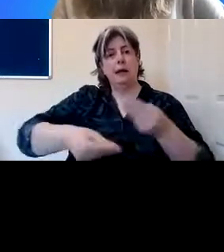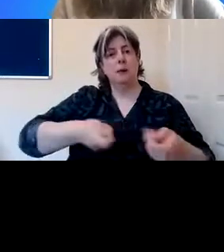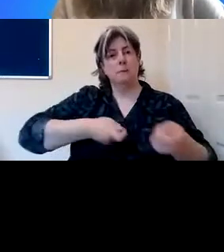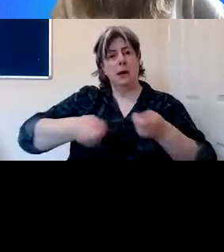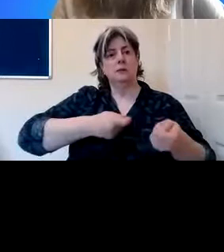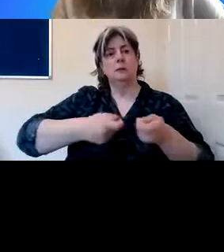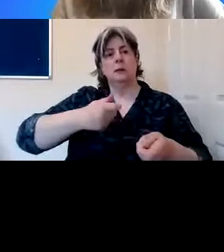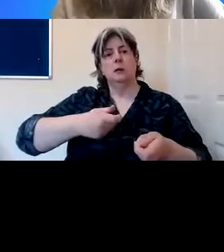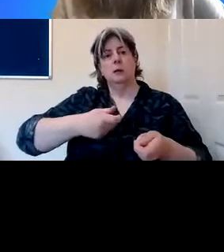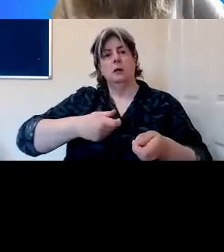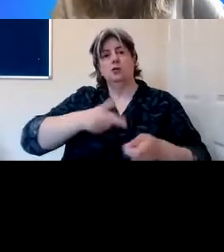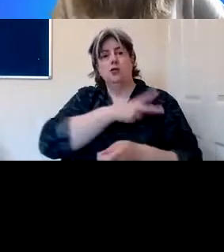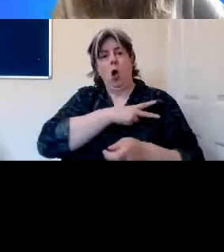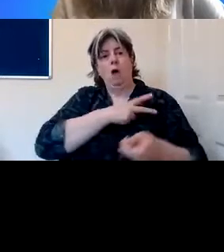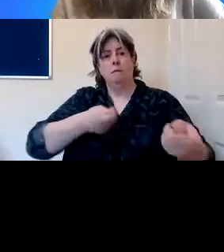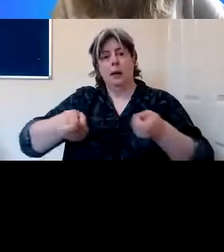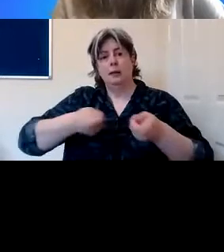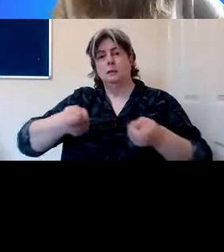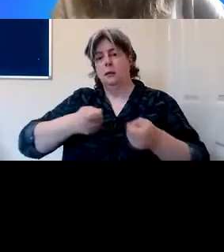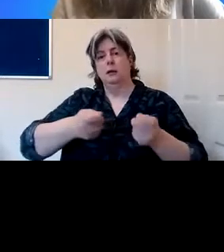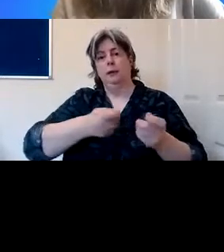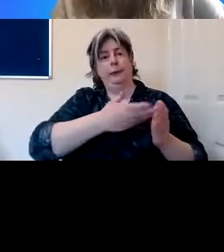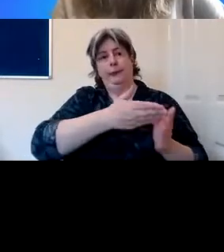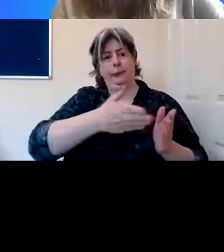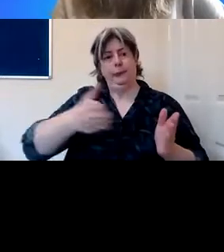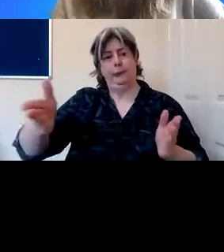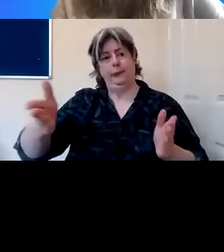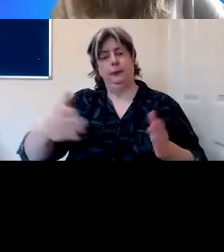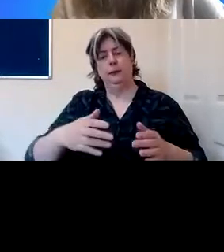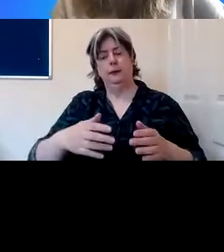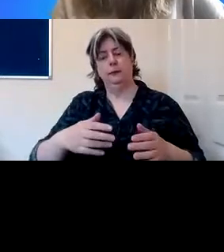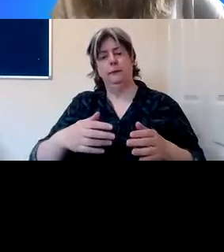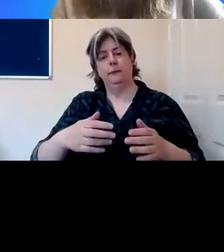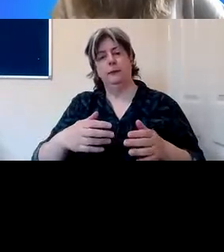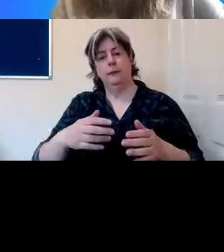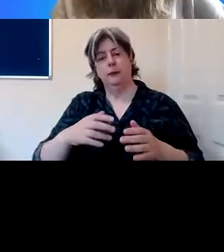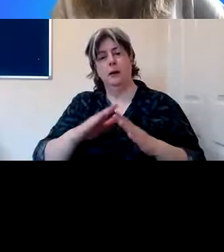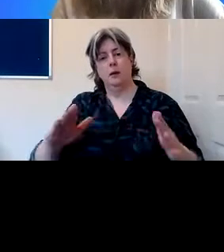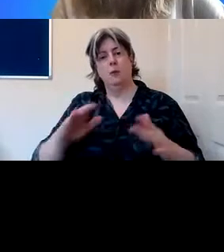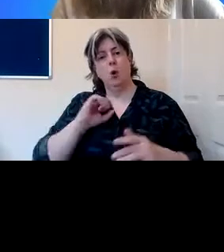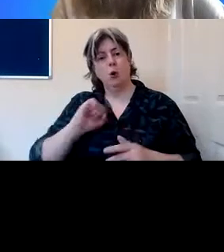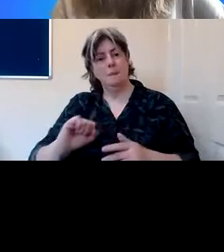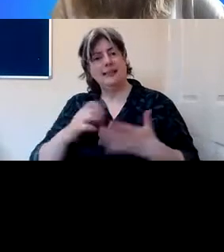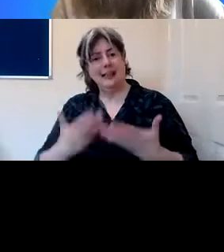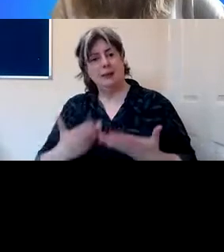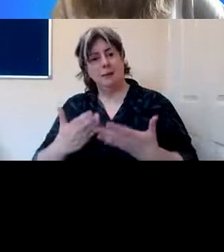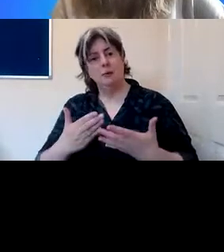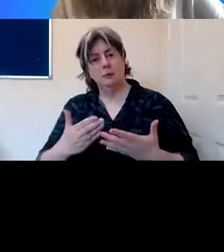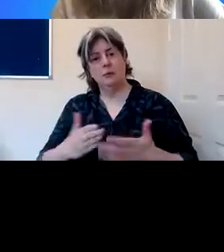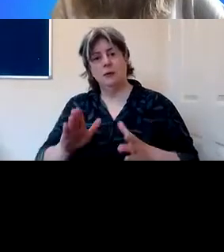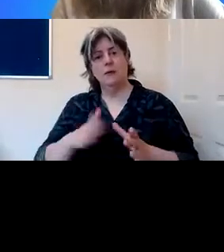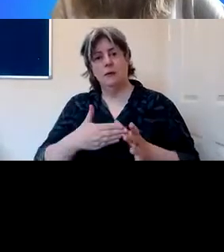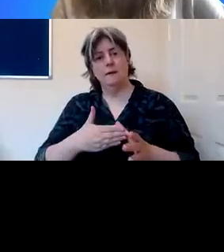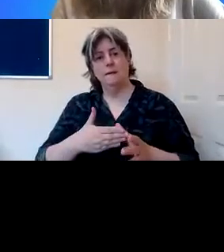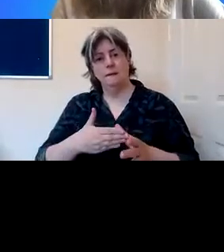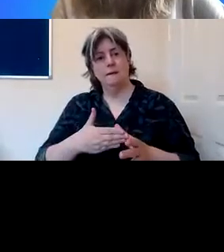management and all that can be read across the public sector. But we're not committing to doing that in this term because that is too